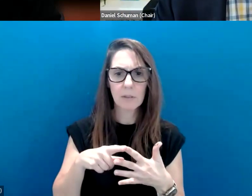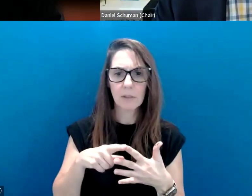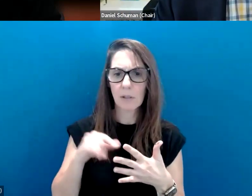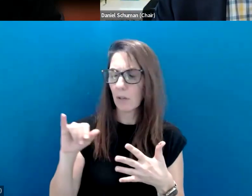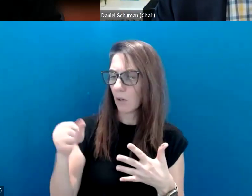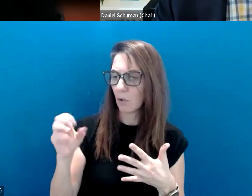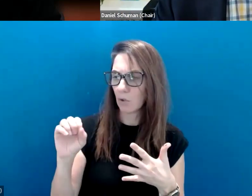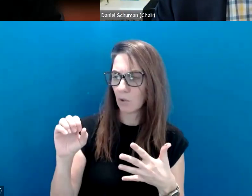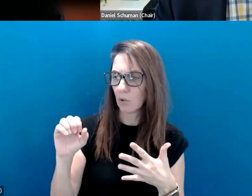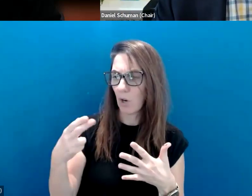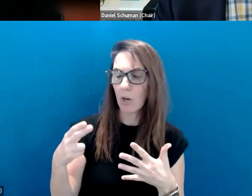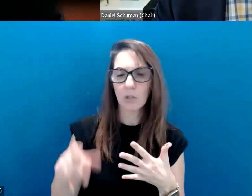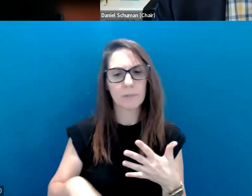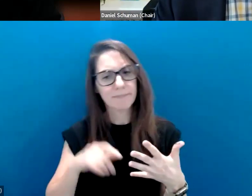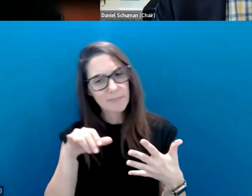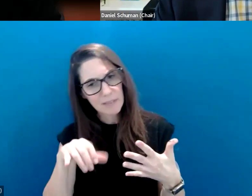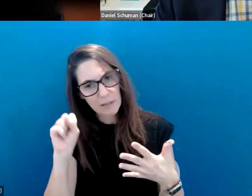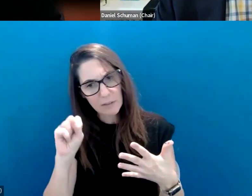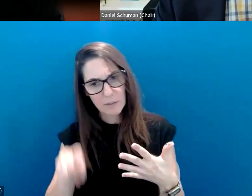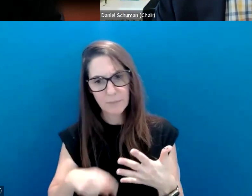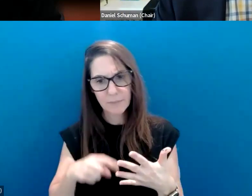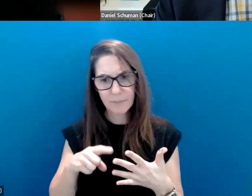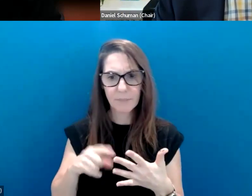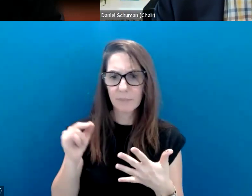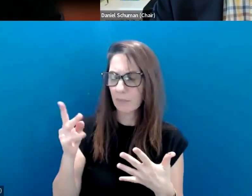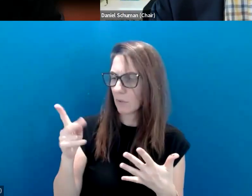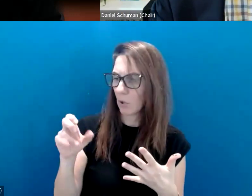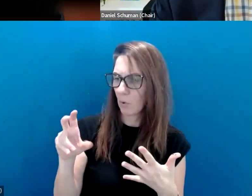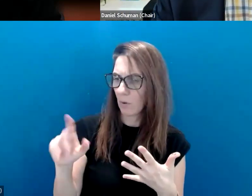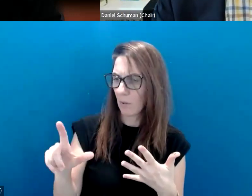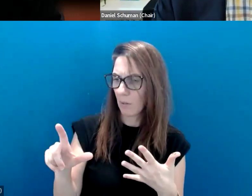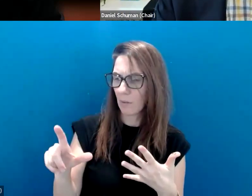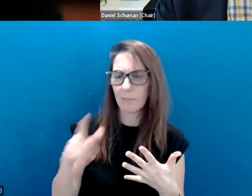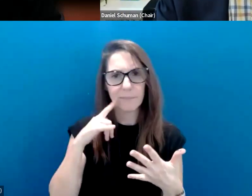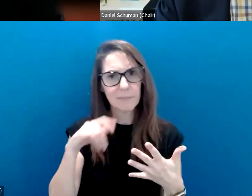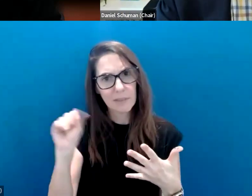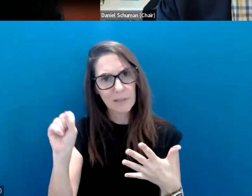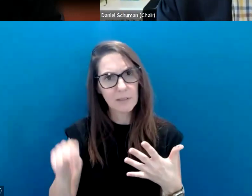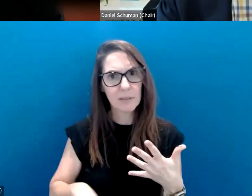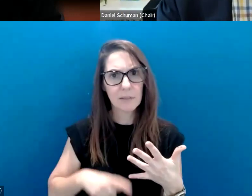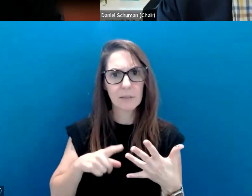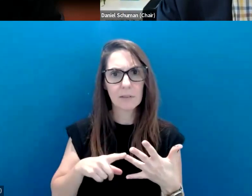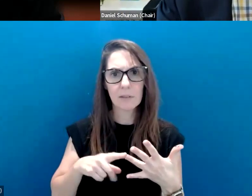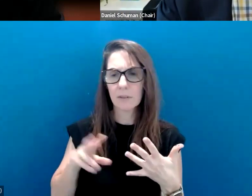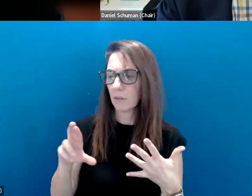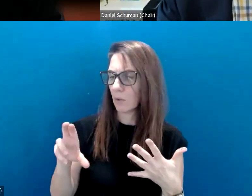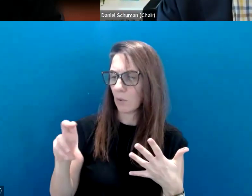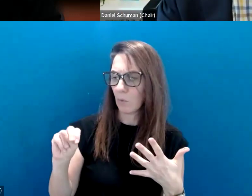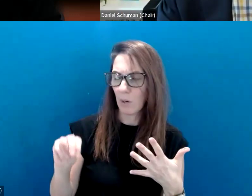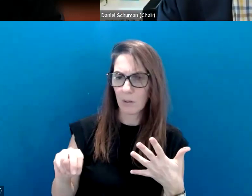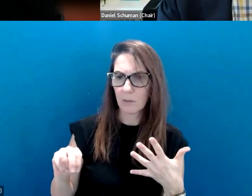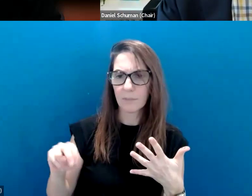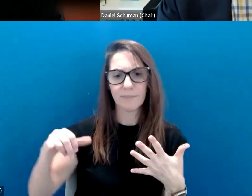Josh, Yes. Kirill, Yes. Ron,